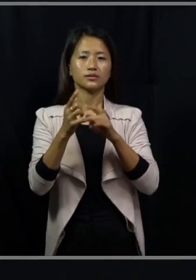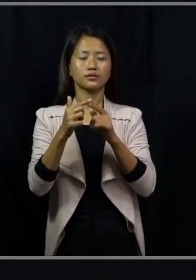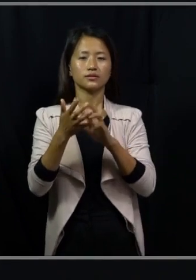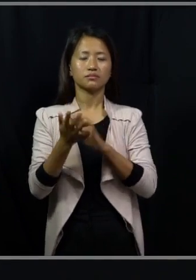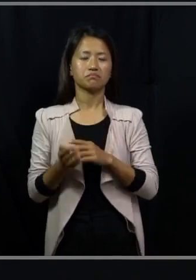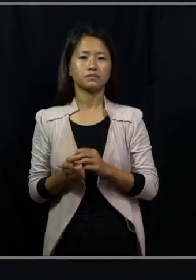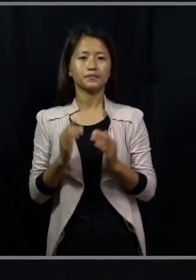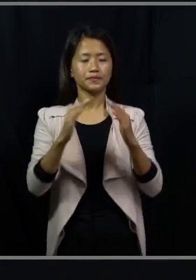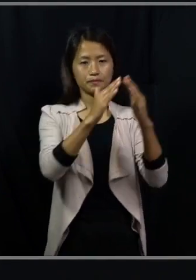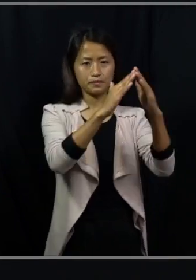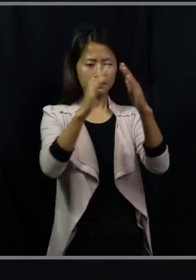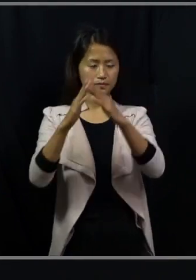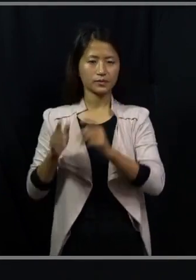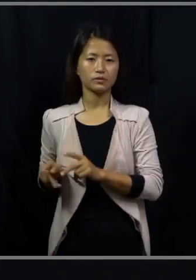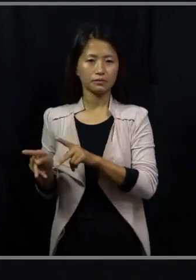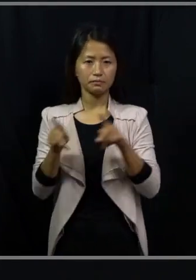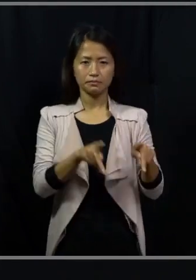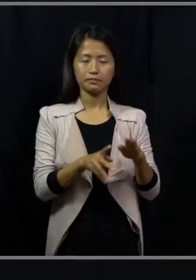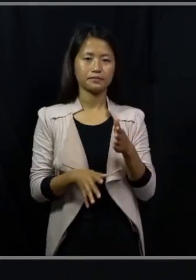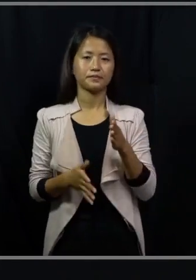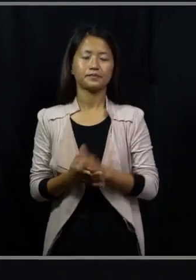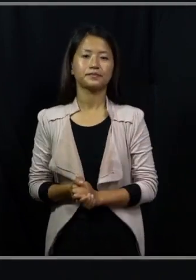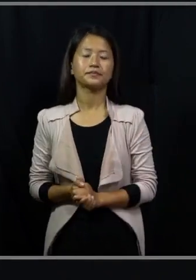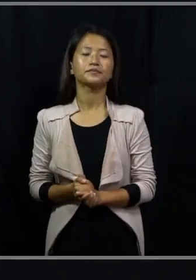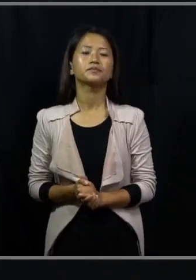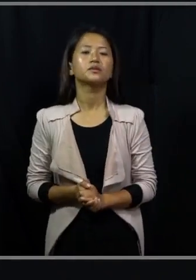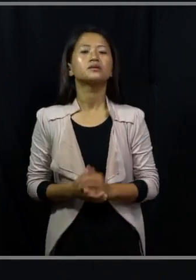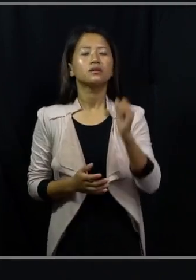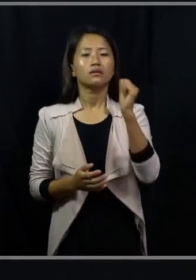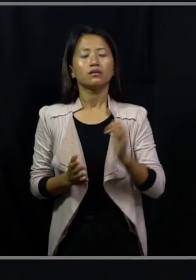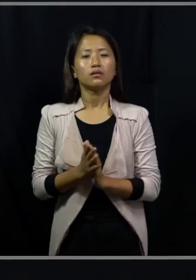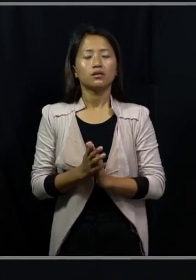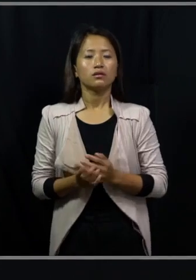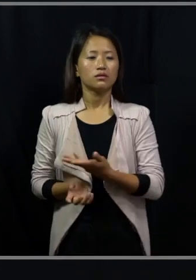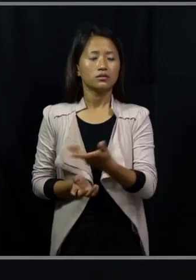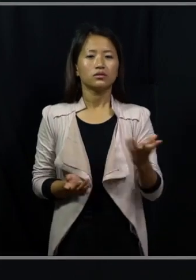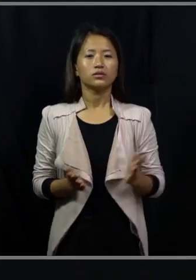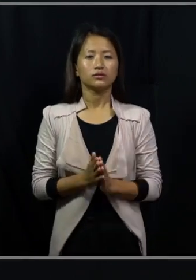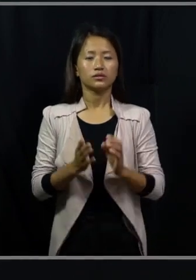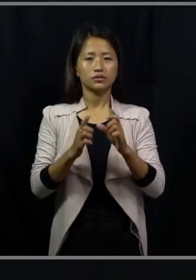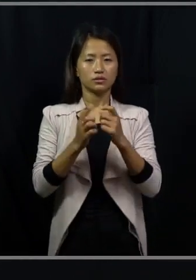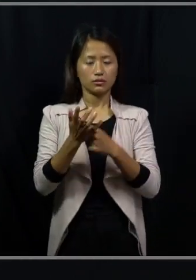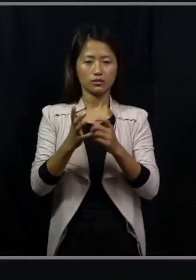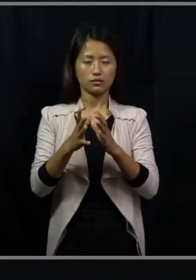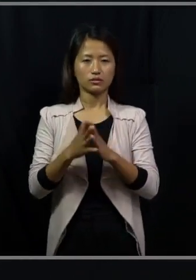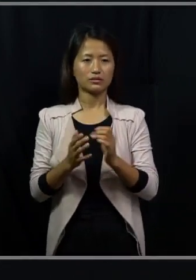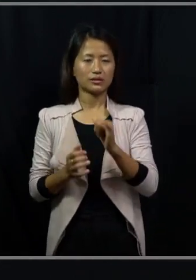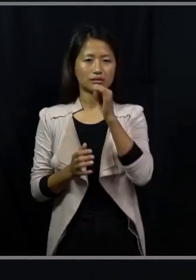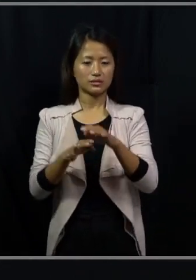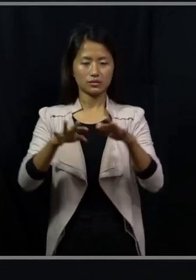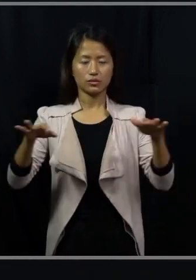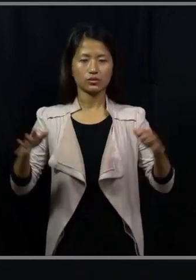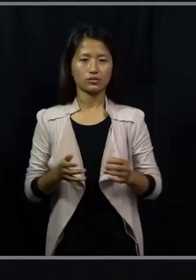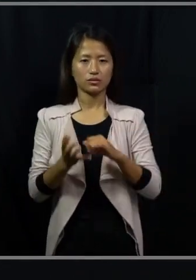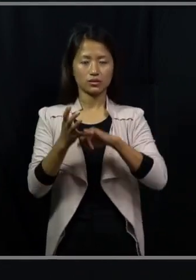town planning. There was no system of town planning. And also there was no drainage or sewage